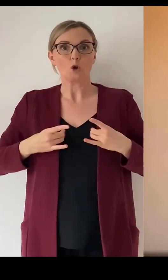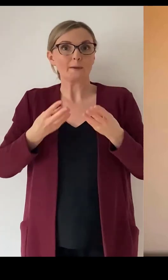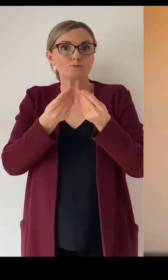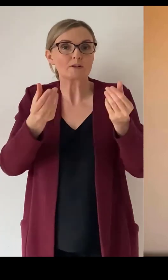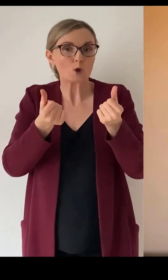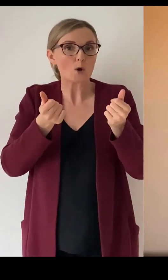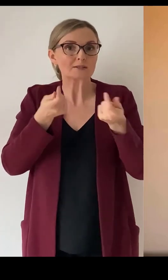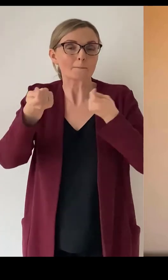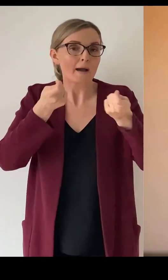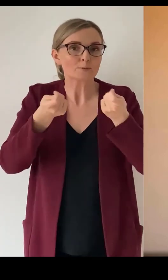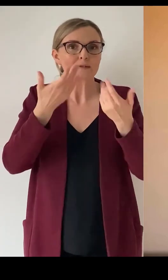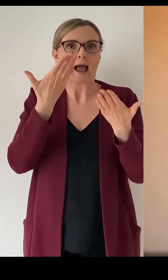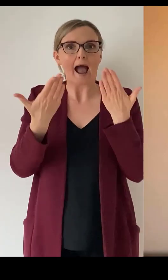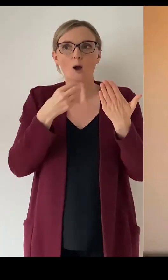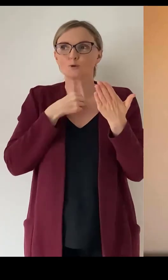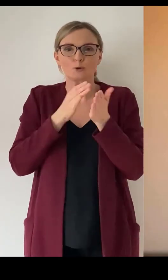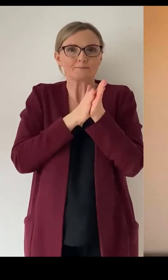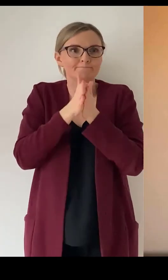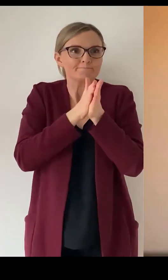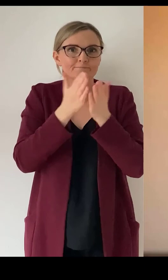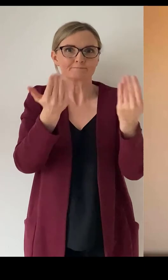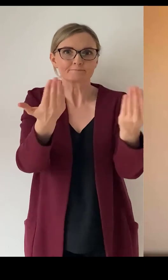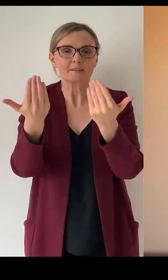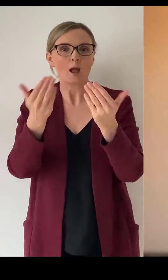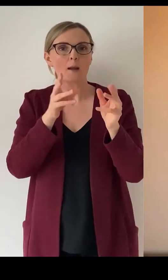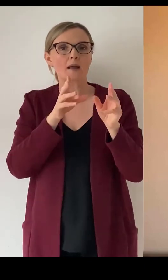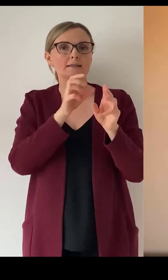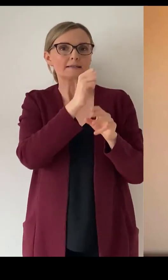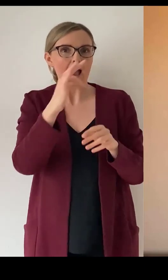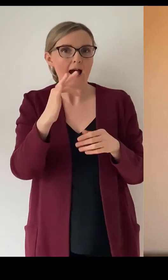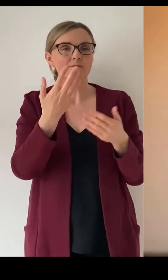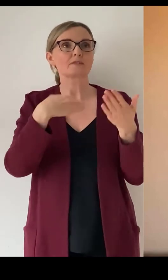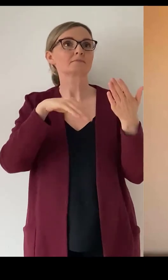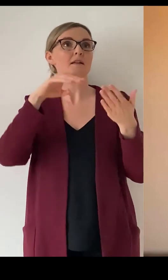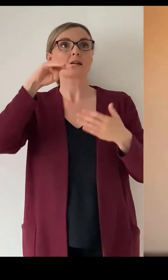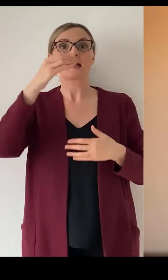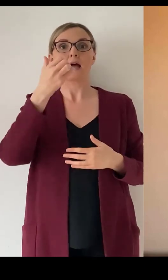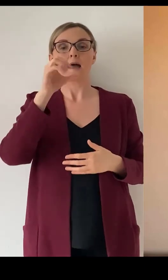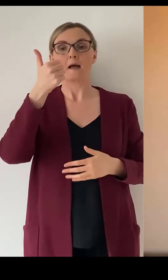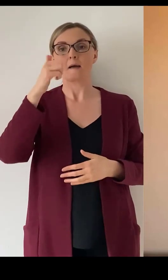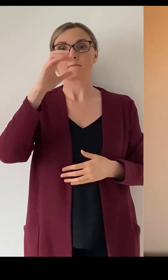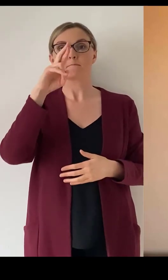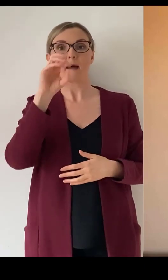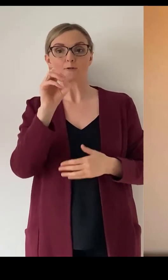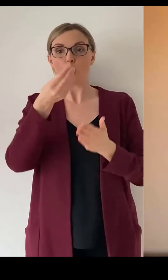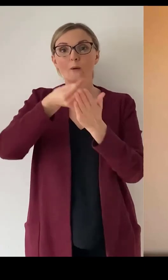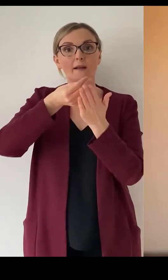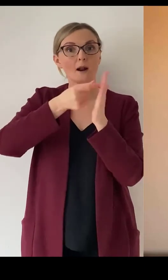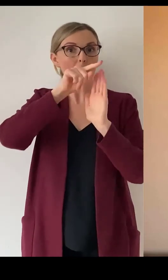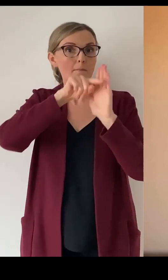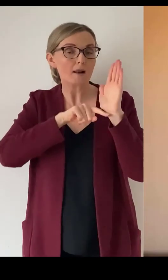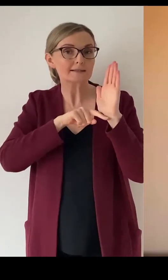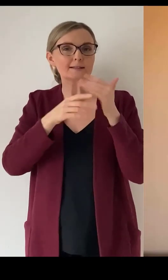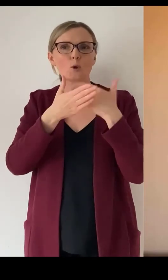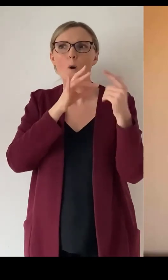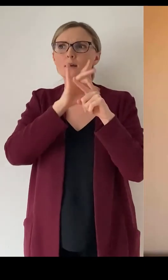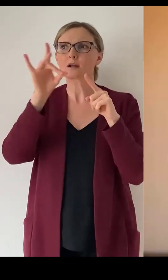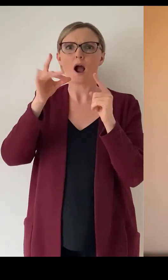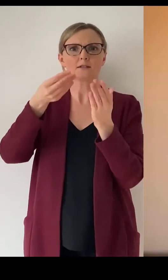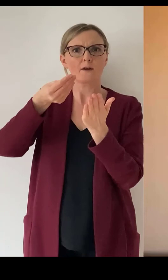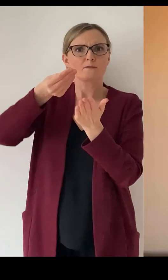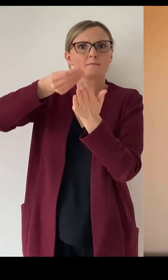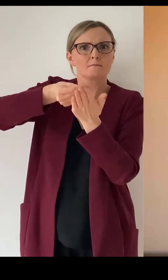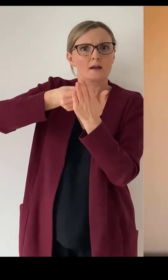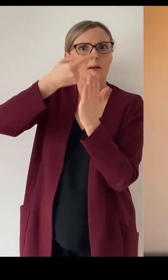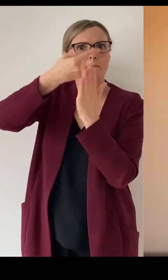to motivate the workers. We study also macroeconomic policies, what sort of monetary policy a government